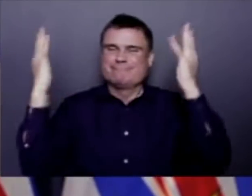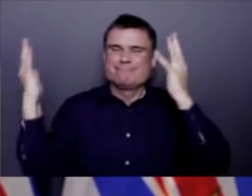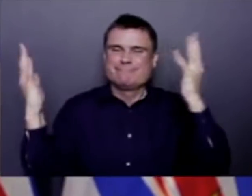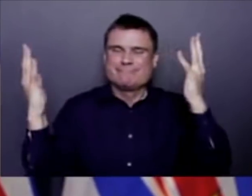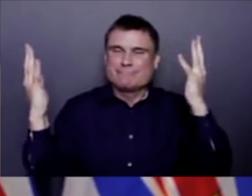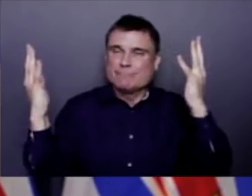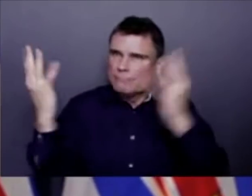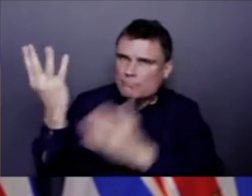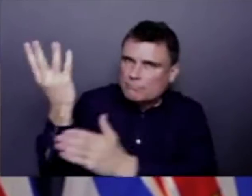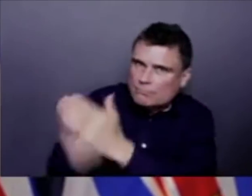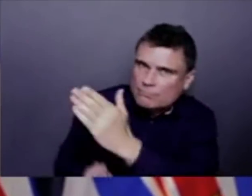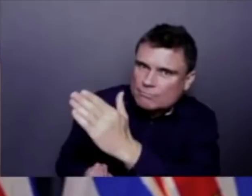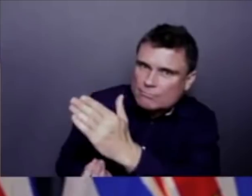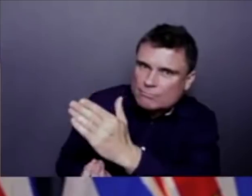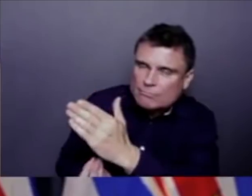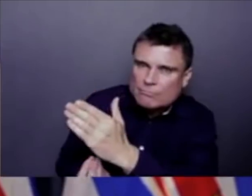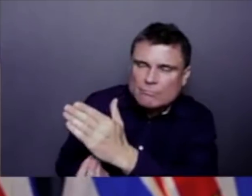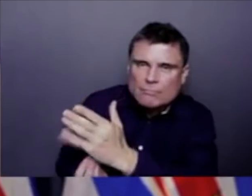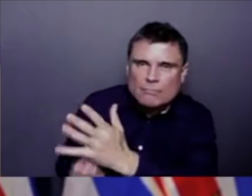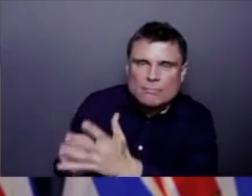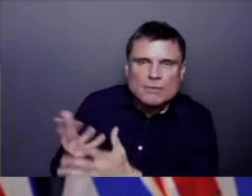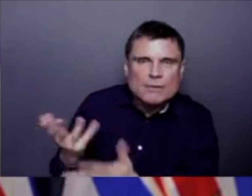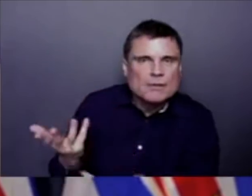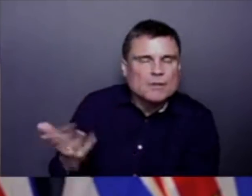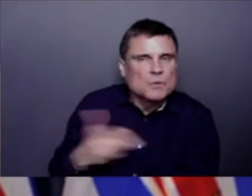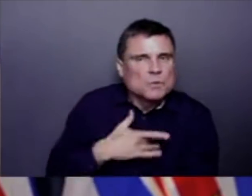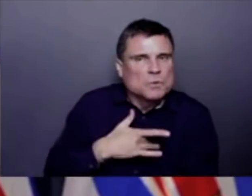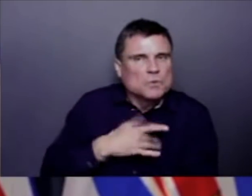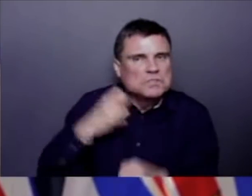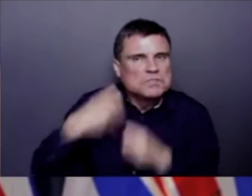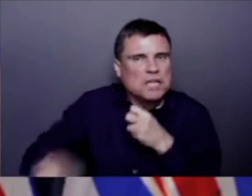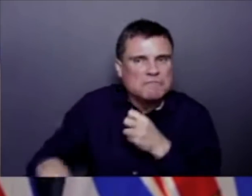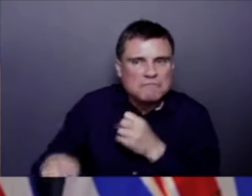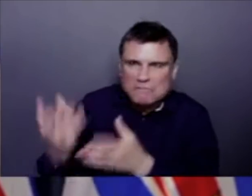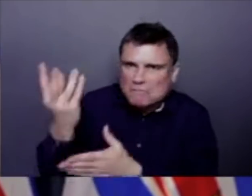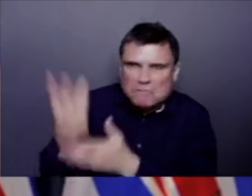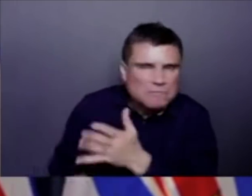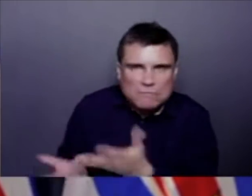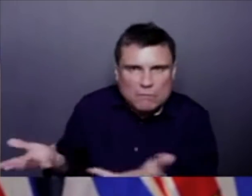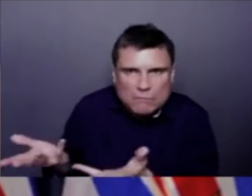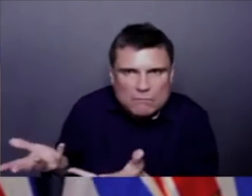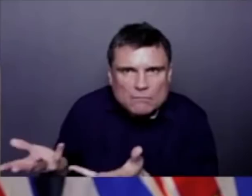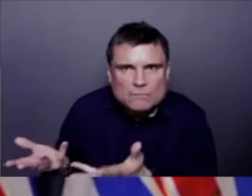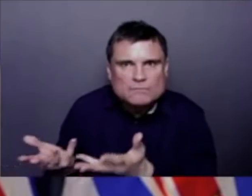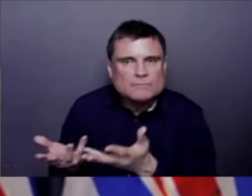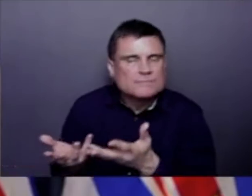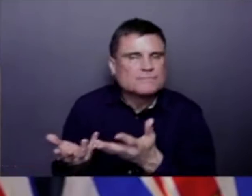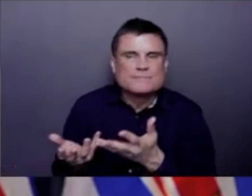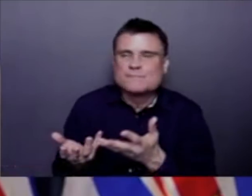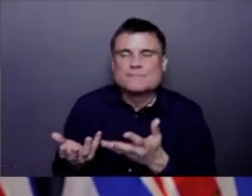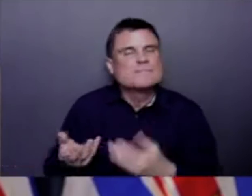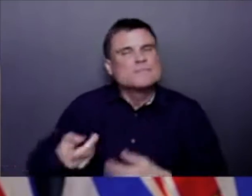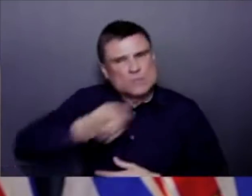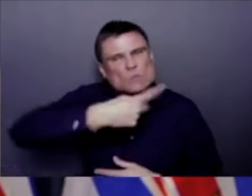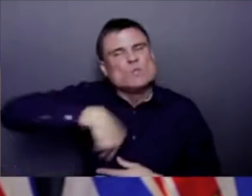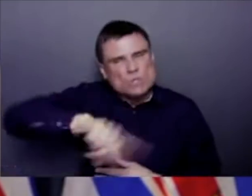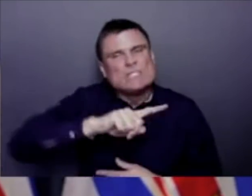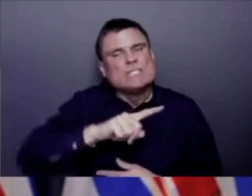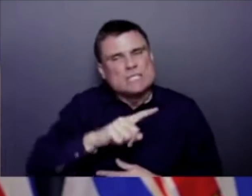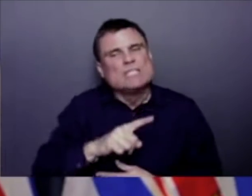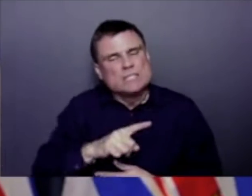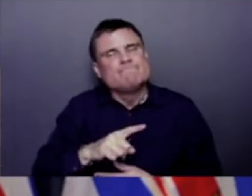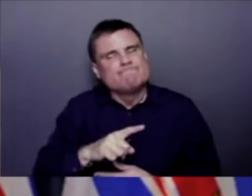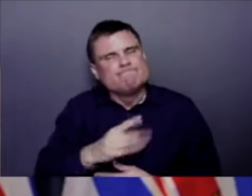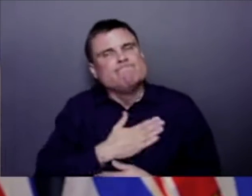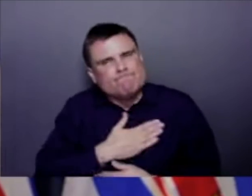that we share their thoughts and share their grief and have them in our hearts today. In terms of, and I